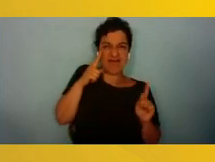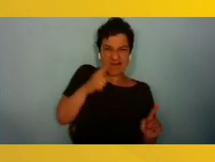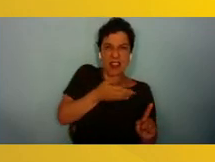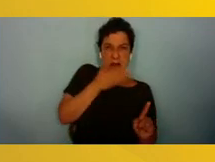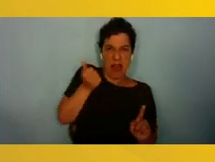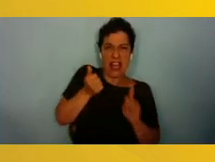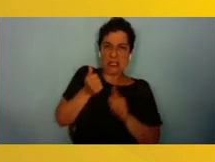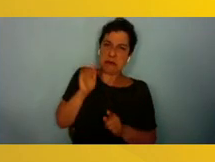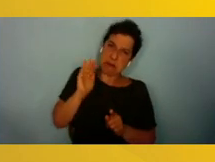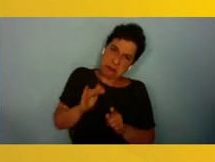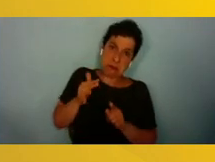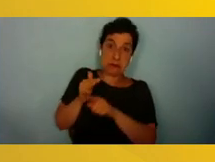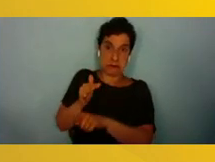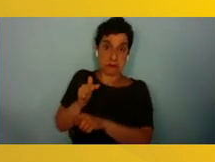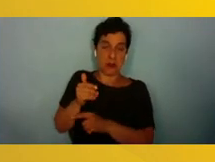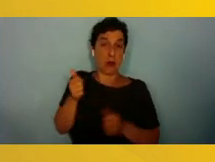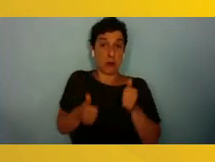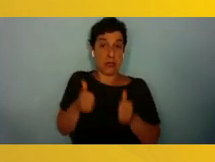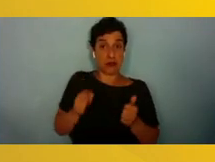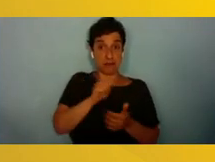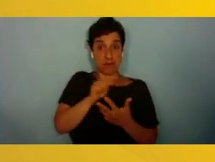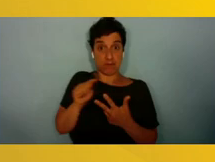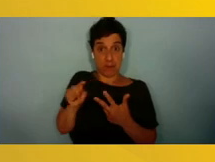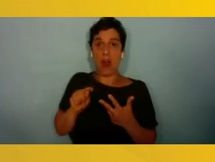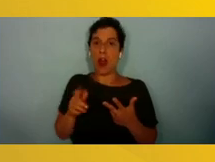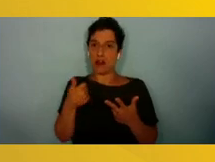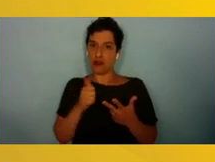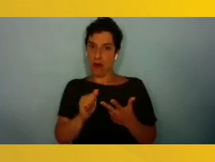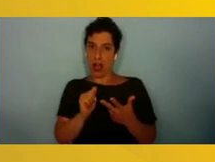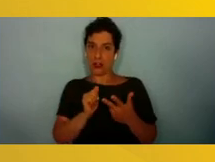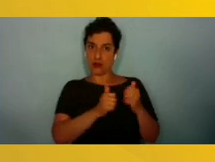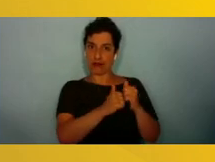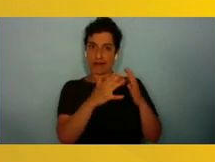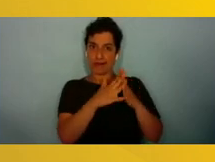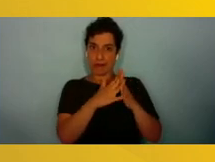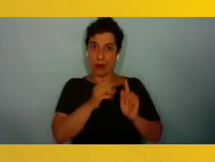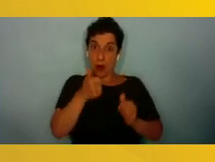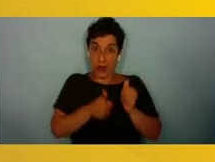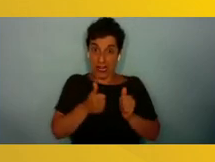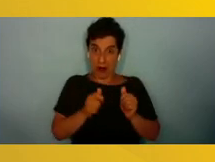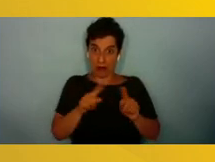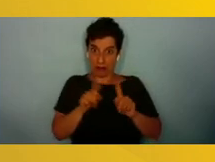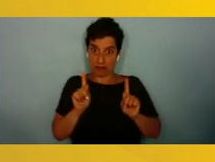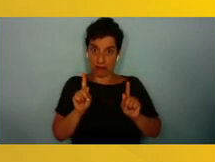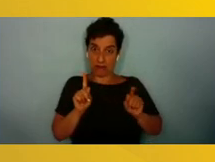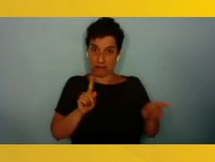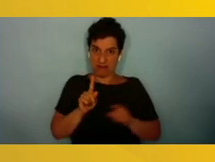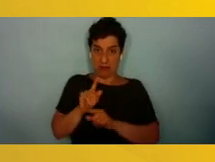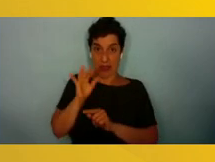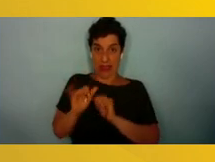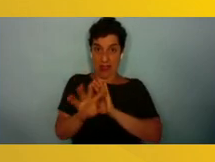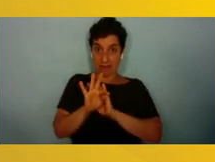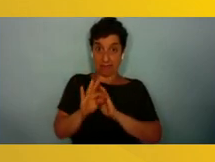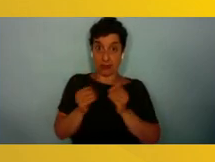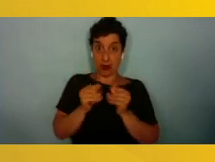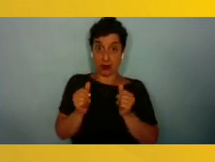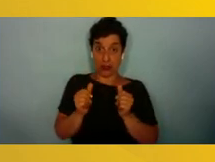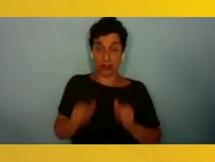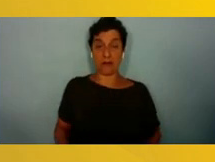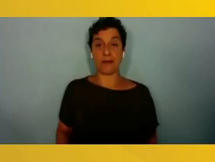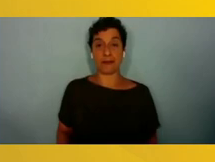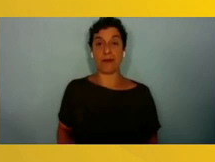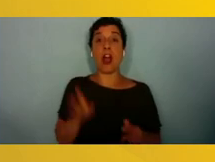choose where they would like to specifically try to implement their solution. And then they're gonna try each